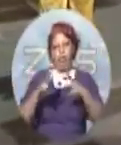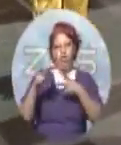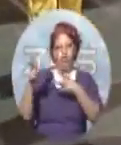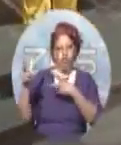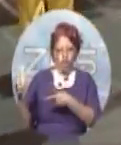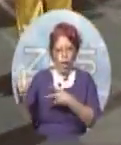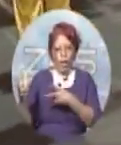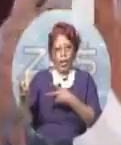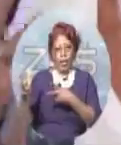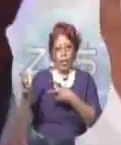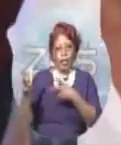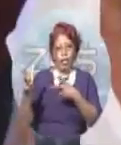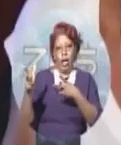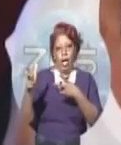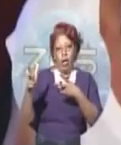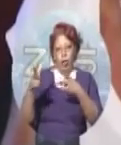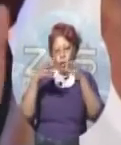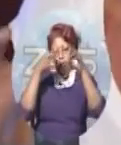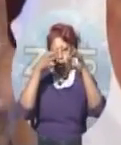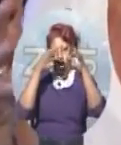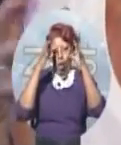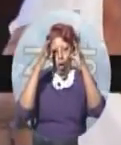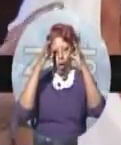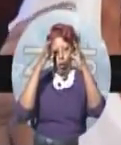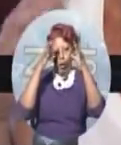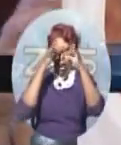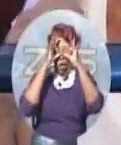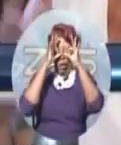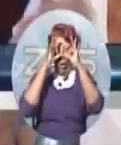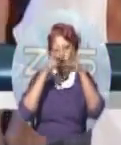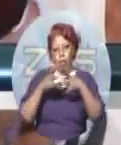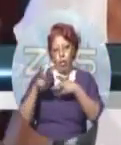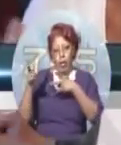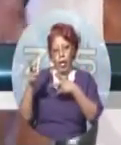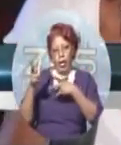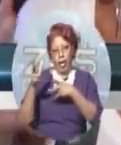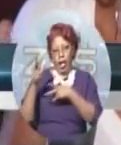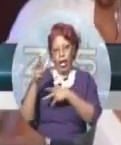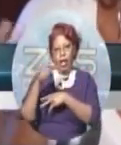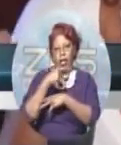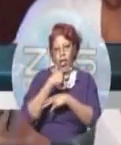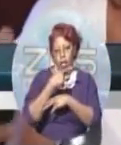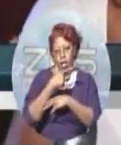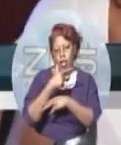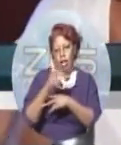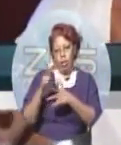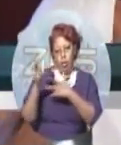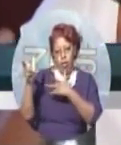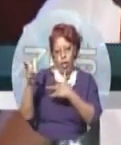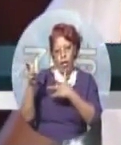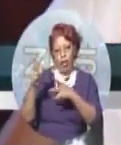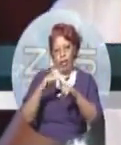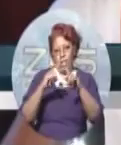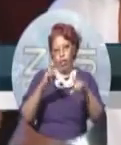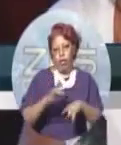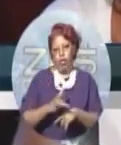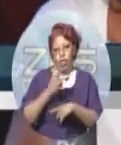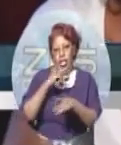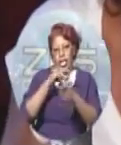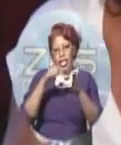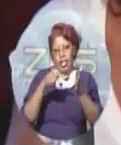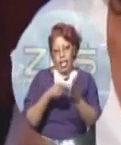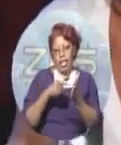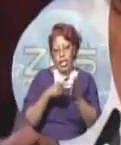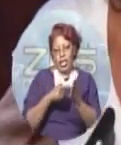the Halloween parade and the Gay Pride parade. And, you know, every parade's kind of got its own, like, feeling. And this is just